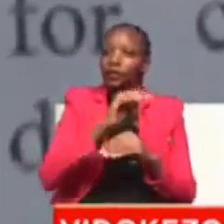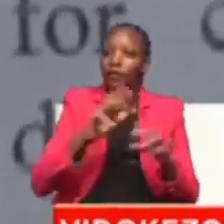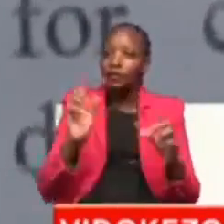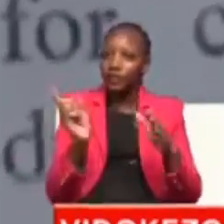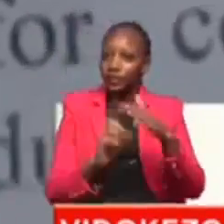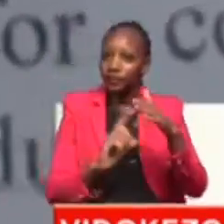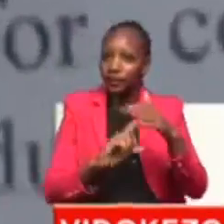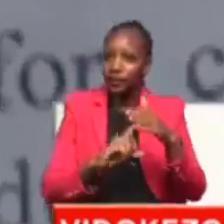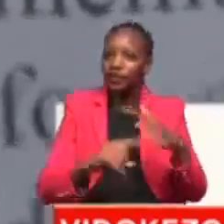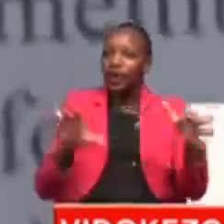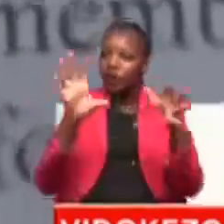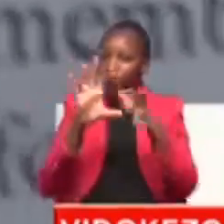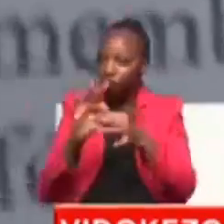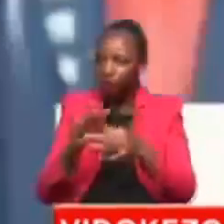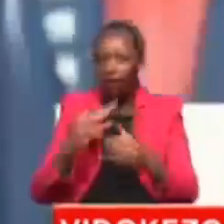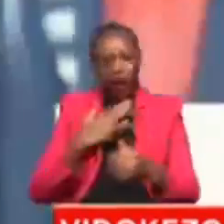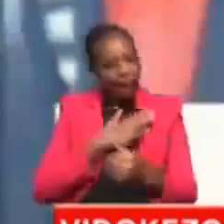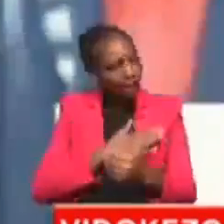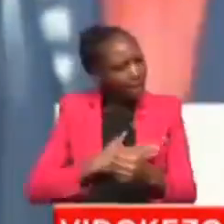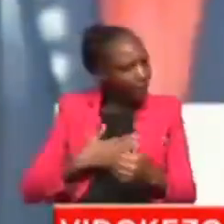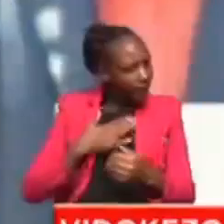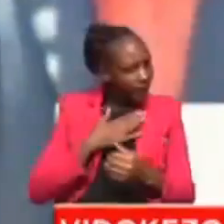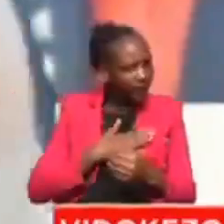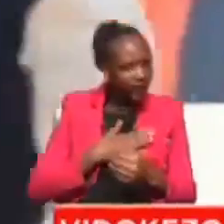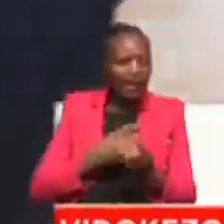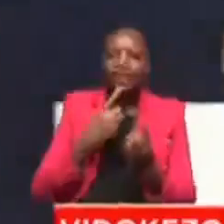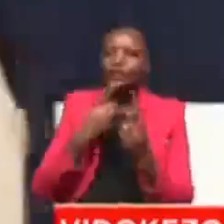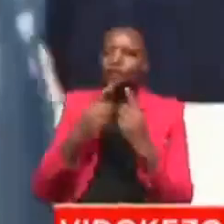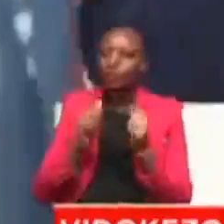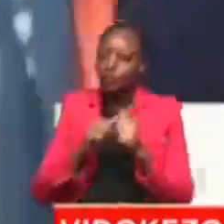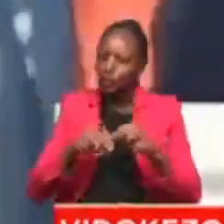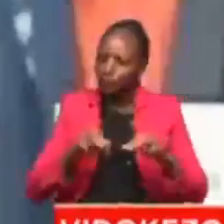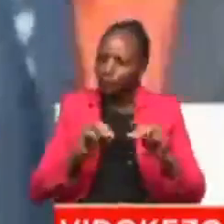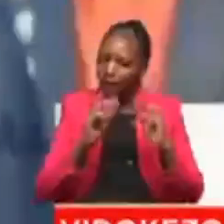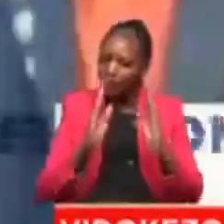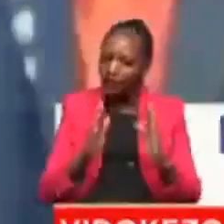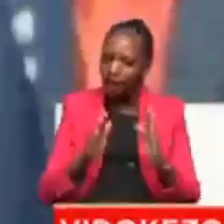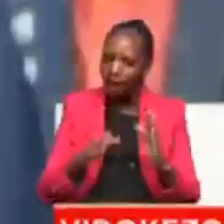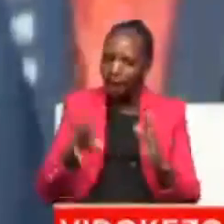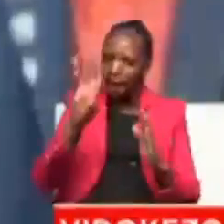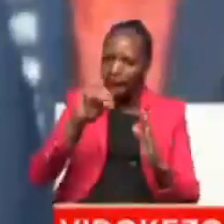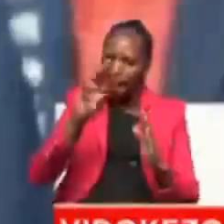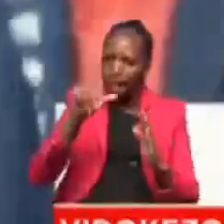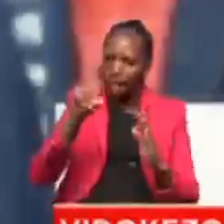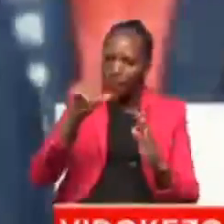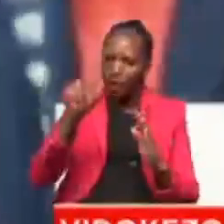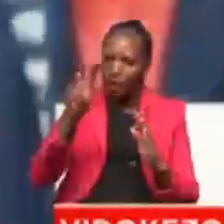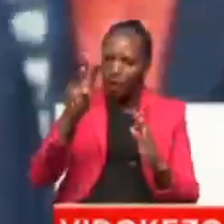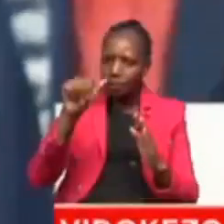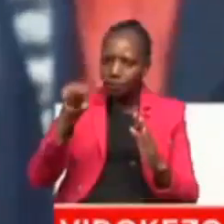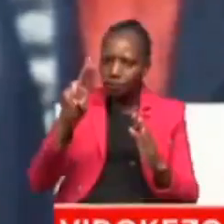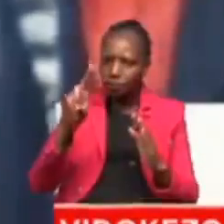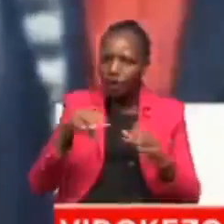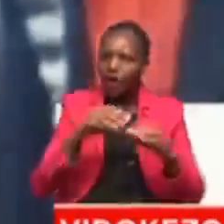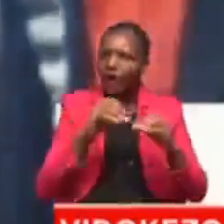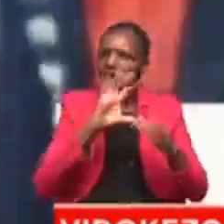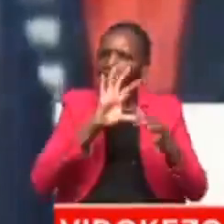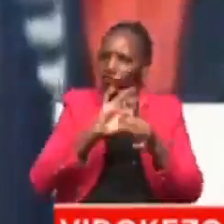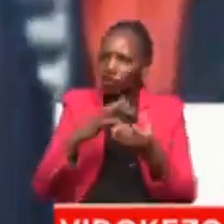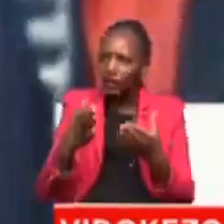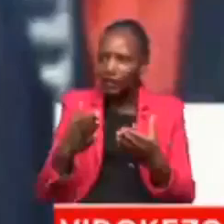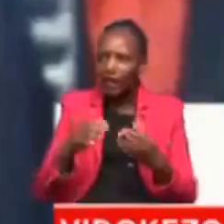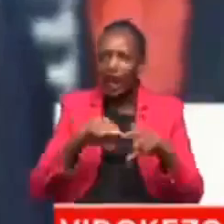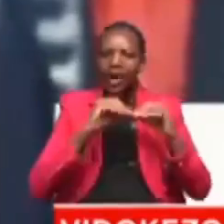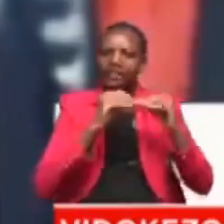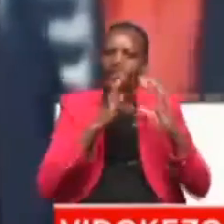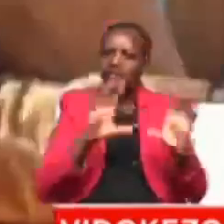Ministry of Cooperatives to please talk to the manager Gusii Mwalimu SACCO. There is mismanagement. Teachers cannot go home. Teachers cannot be able to